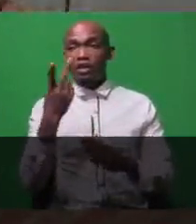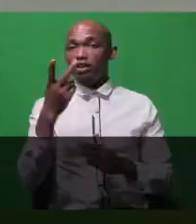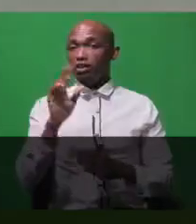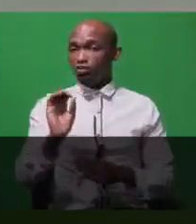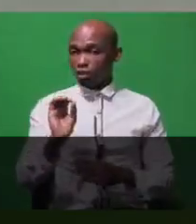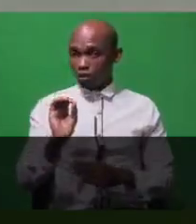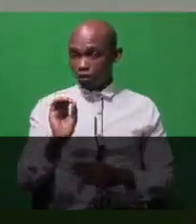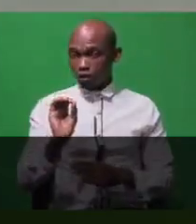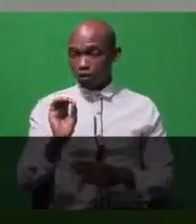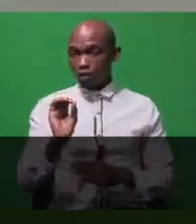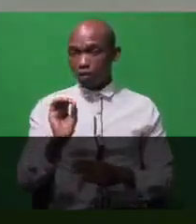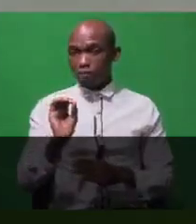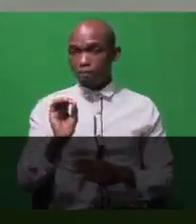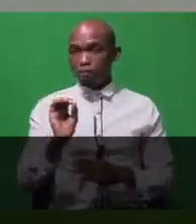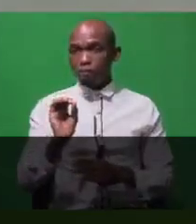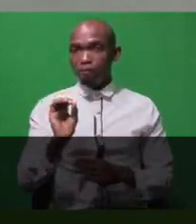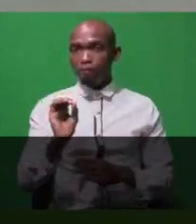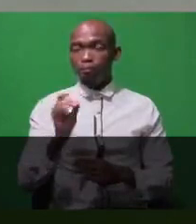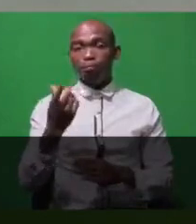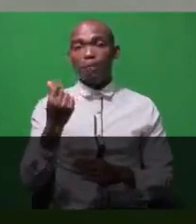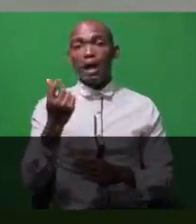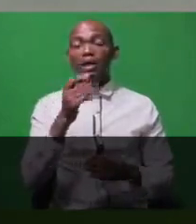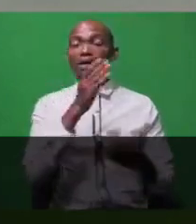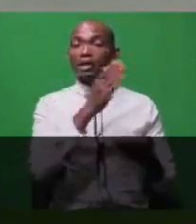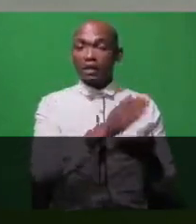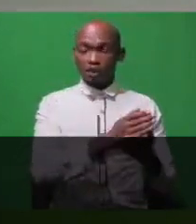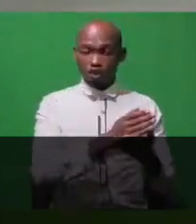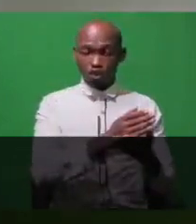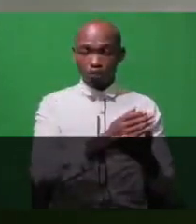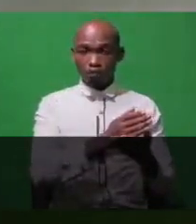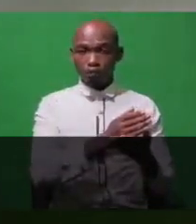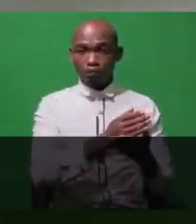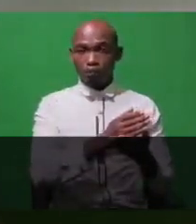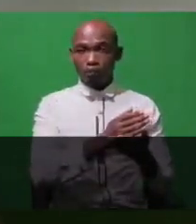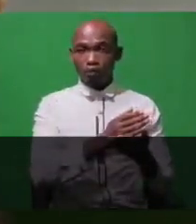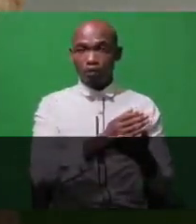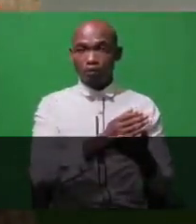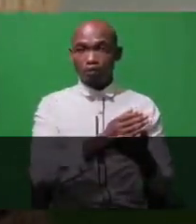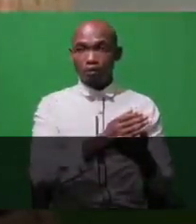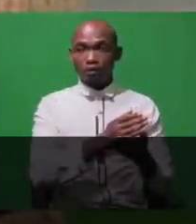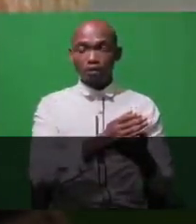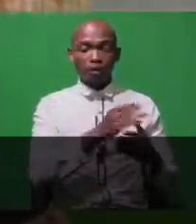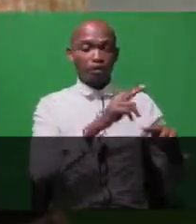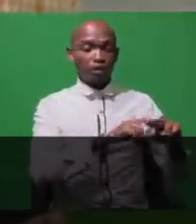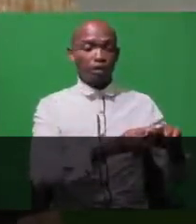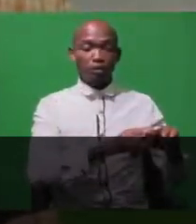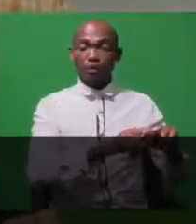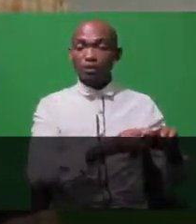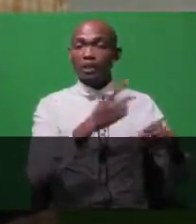2,520 by cash. You put in a cash column.